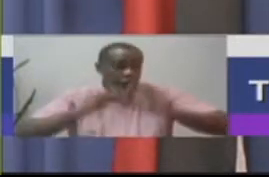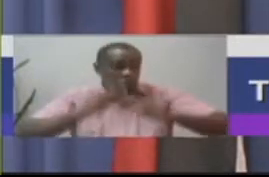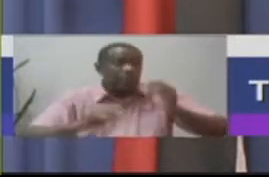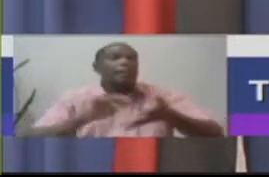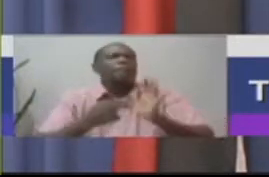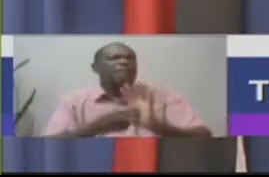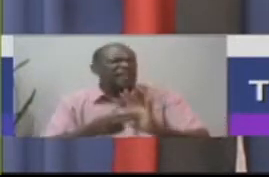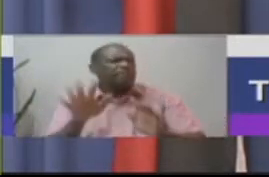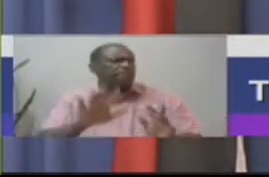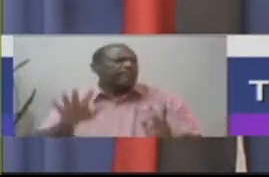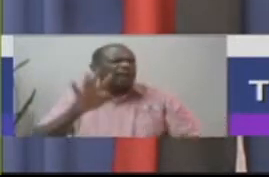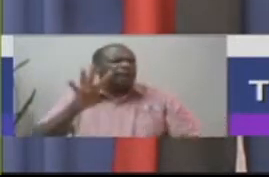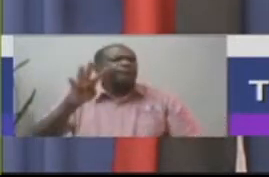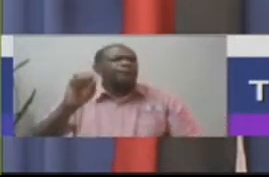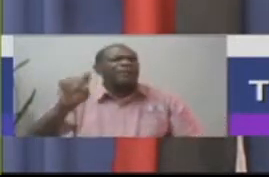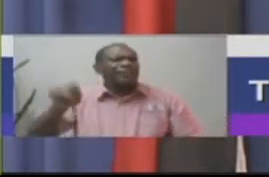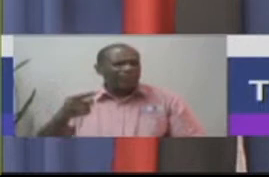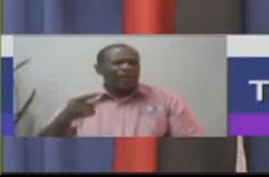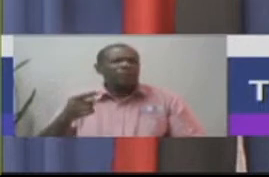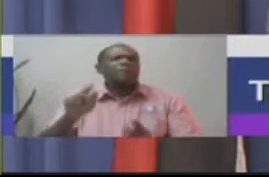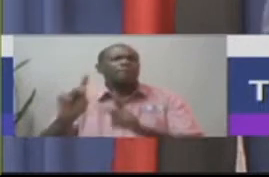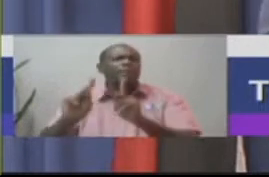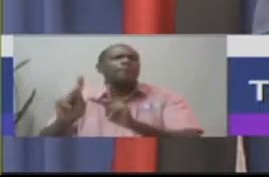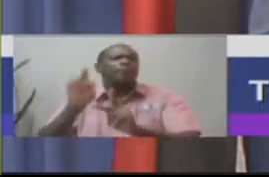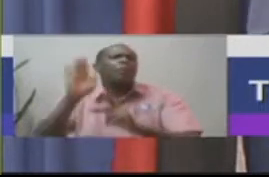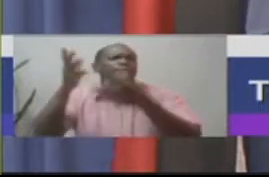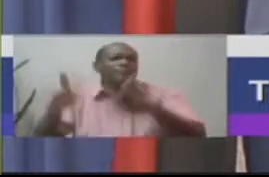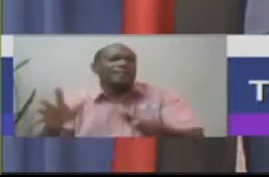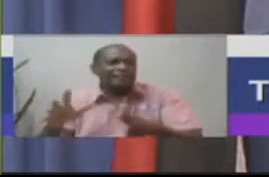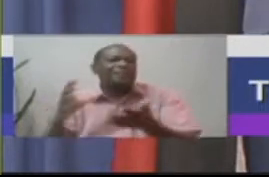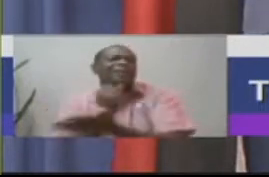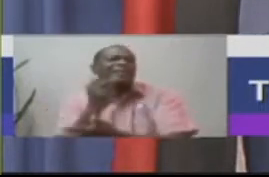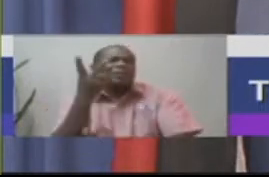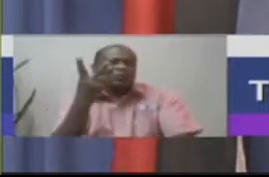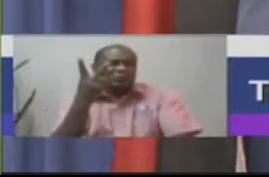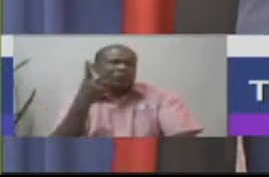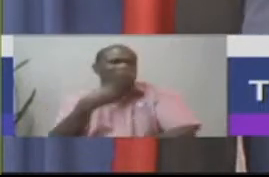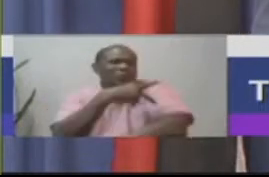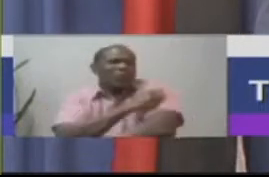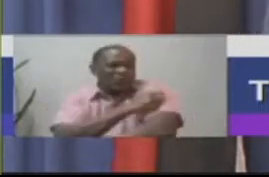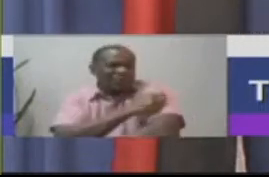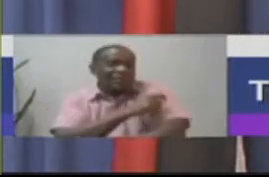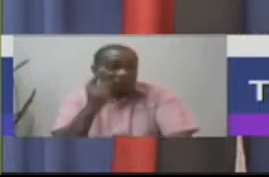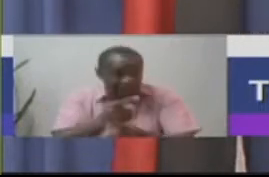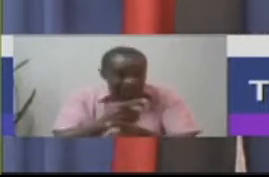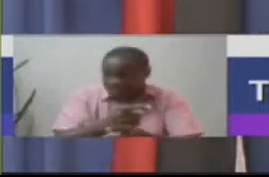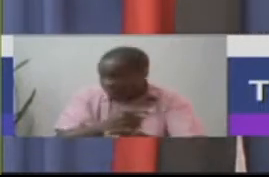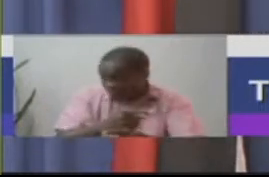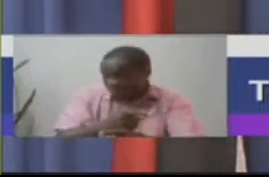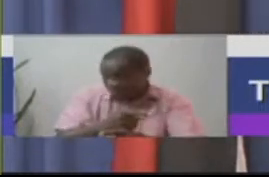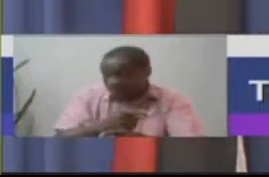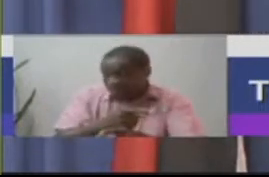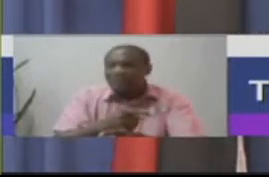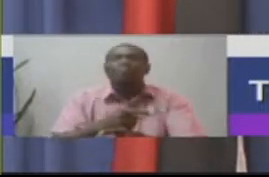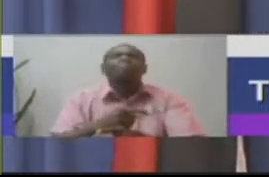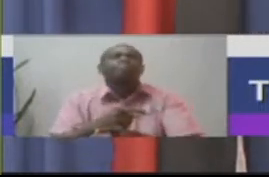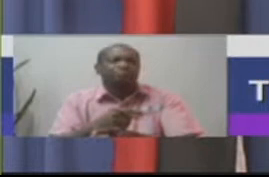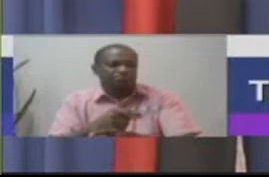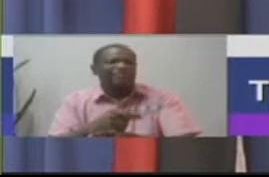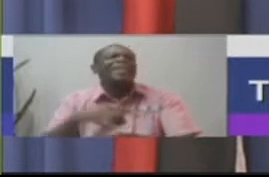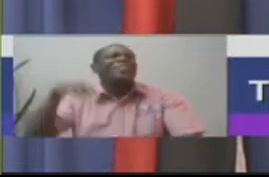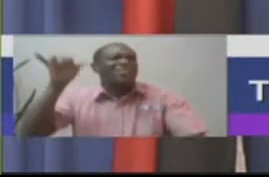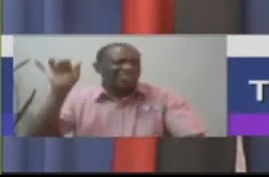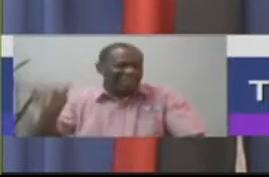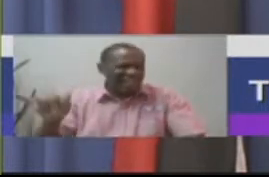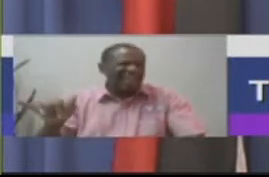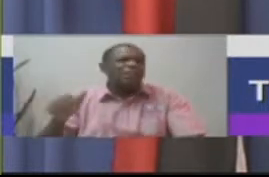Yes. Yes, in that. And that will put us in a much stronger and safer position